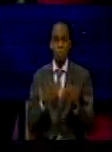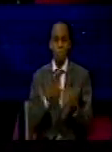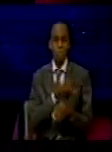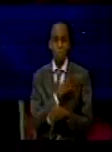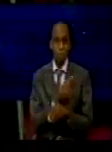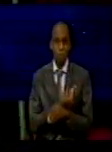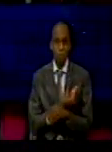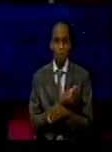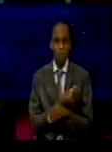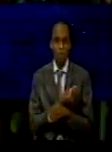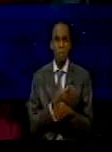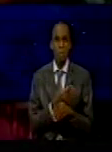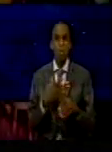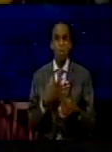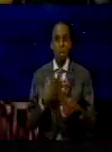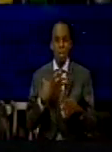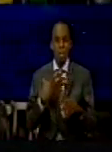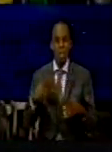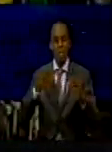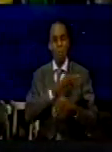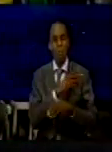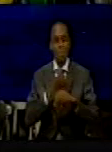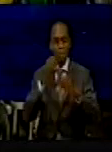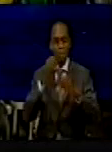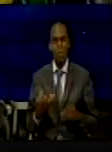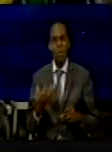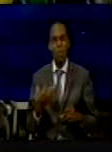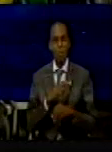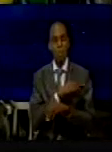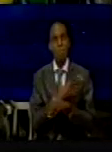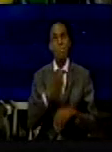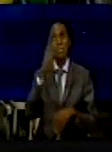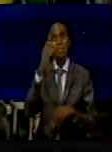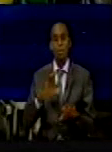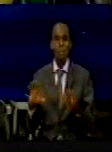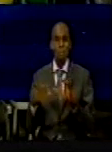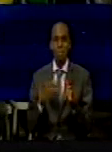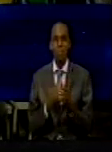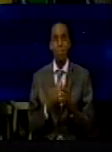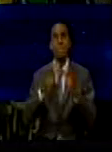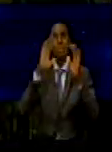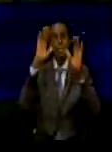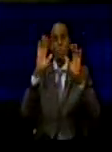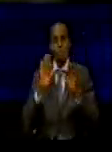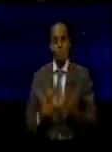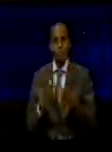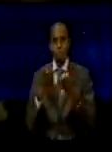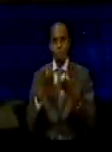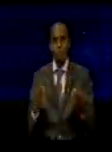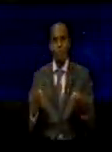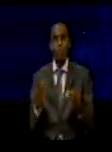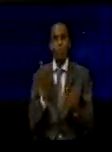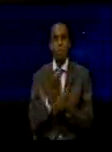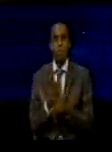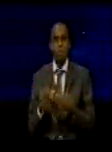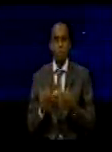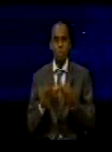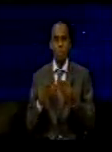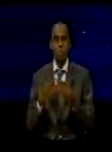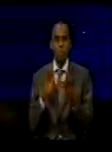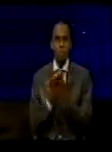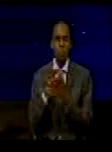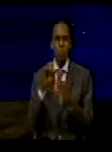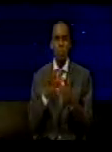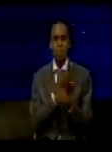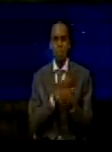but the mighty power of Almighty God is miracle solution. Divine solution. And keep on trusting. Believe God for